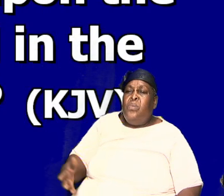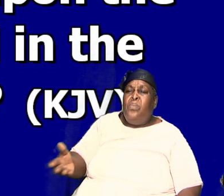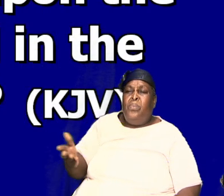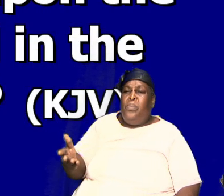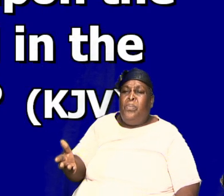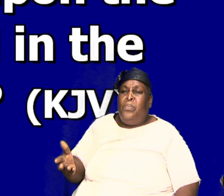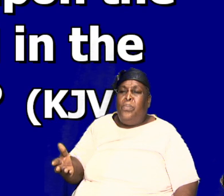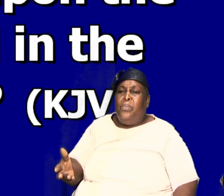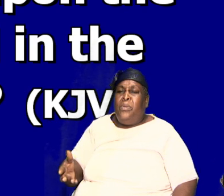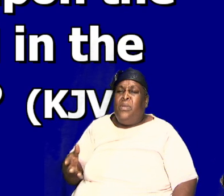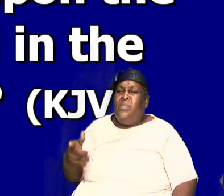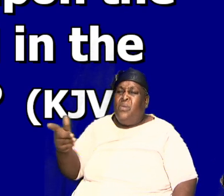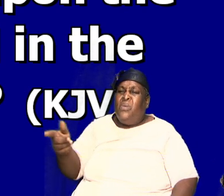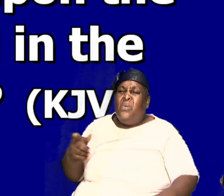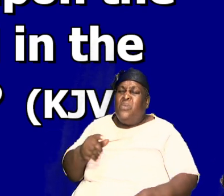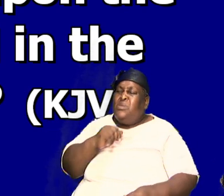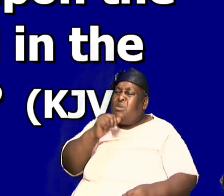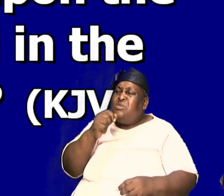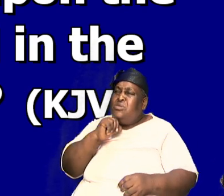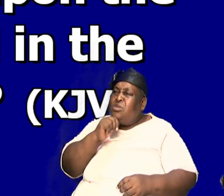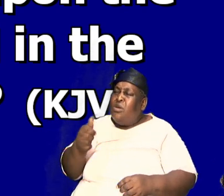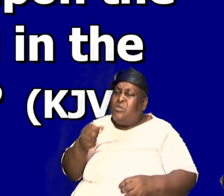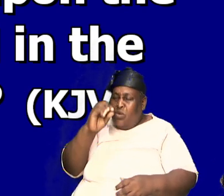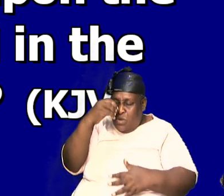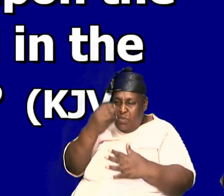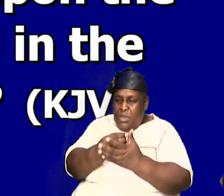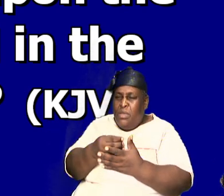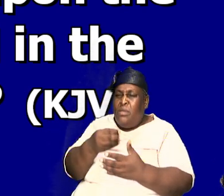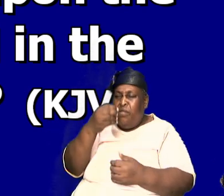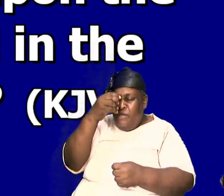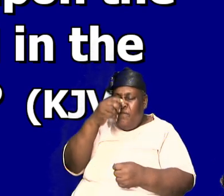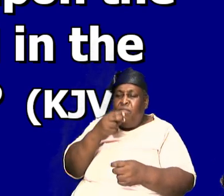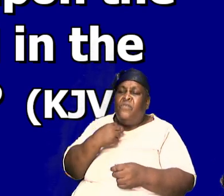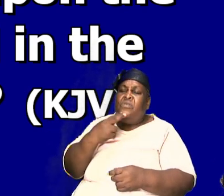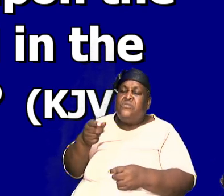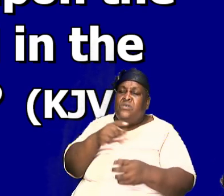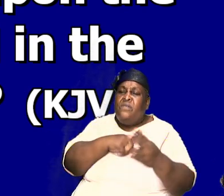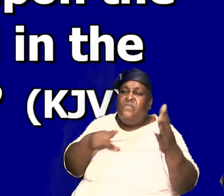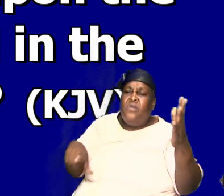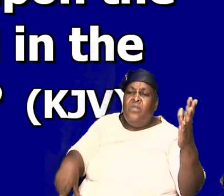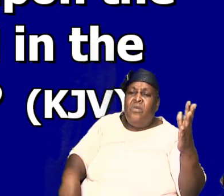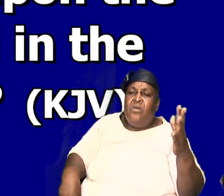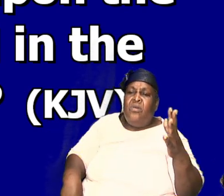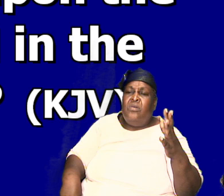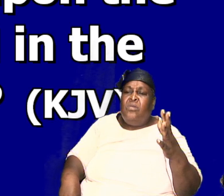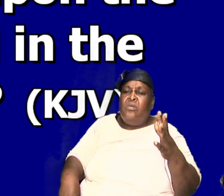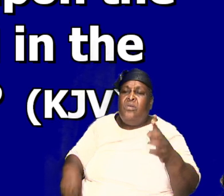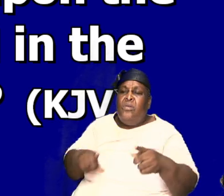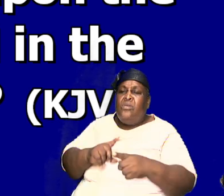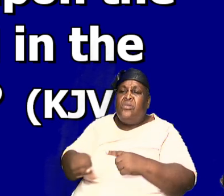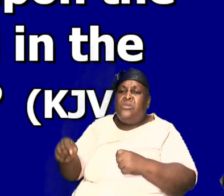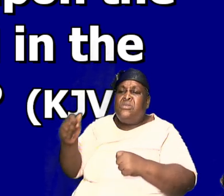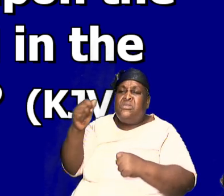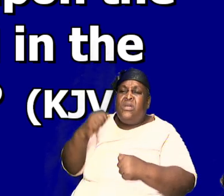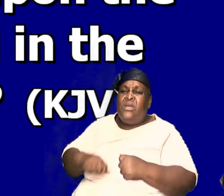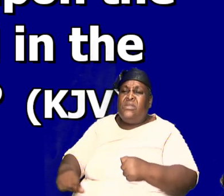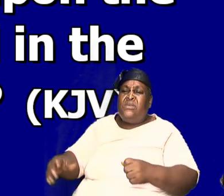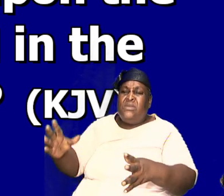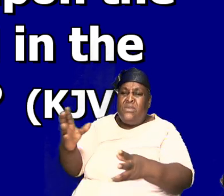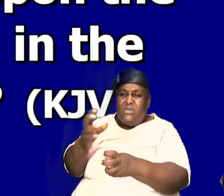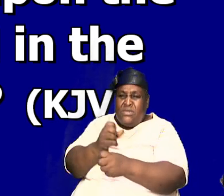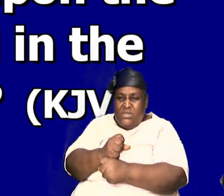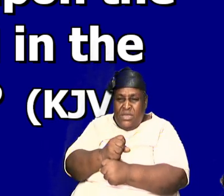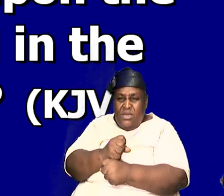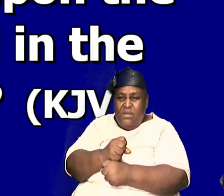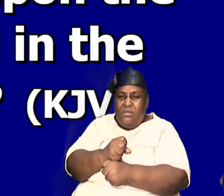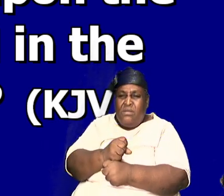Wherefore then thou didst not obey the voice of the Lord, but didst fall upon the soil, and didst evil in the